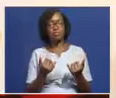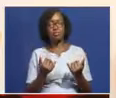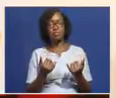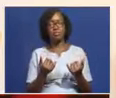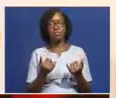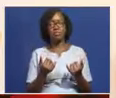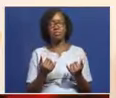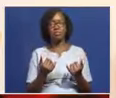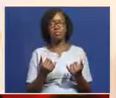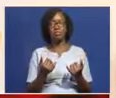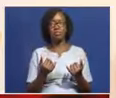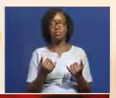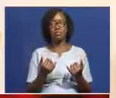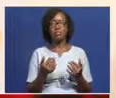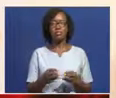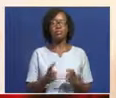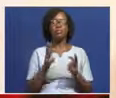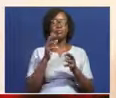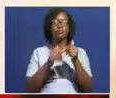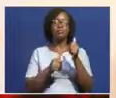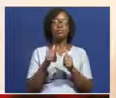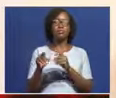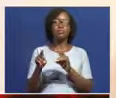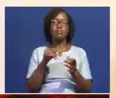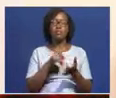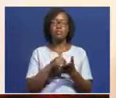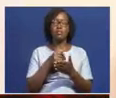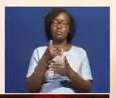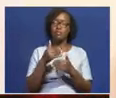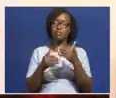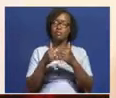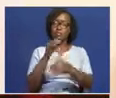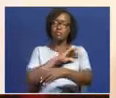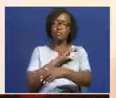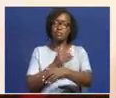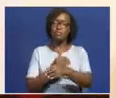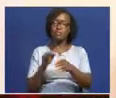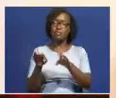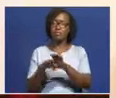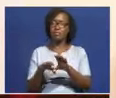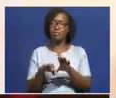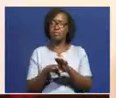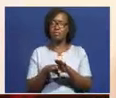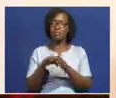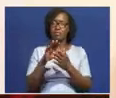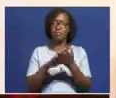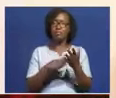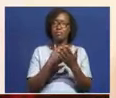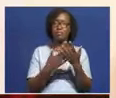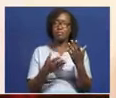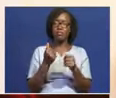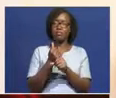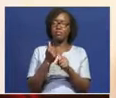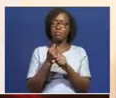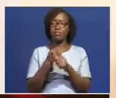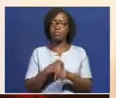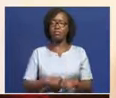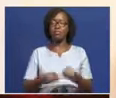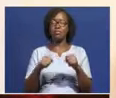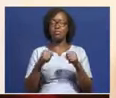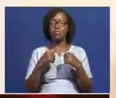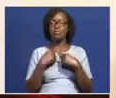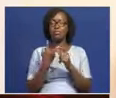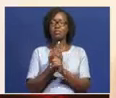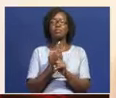one of the ways in which we do it, building the capacity of members of the network to be able to undertake